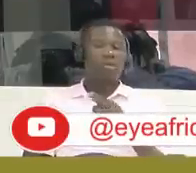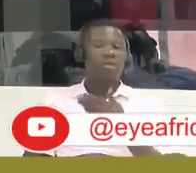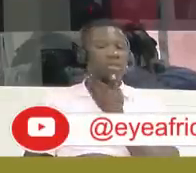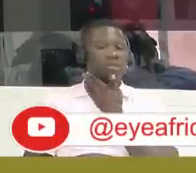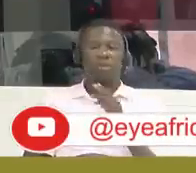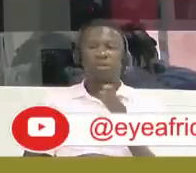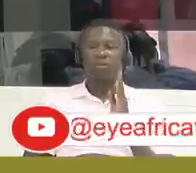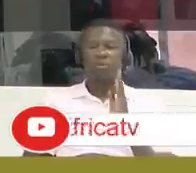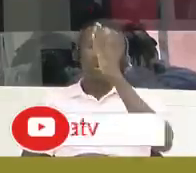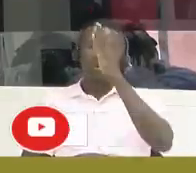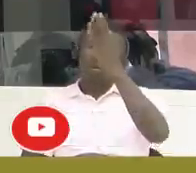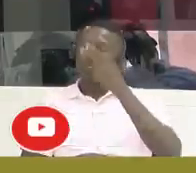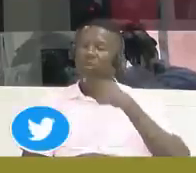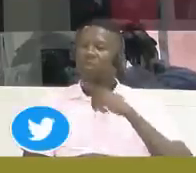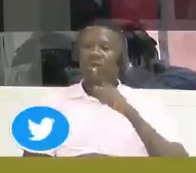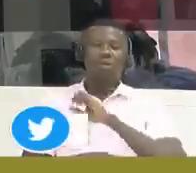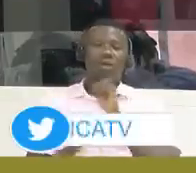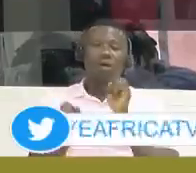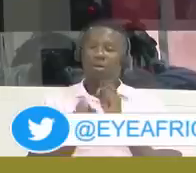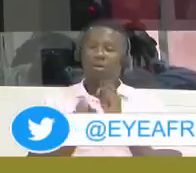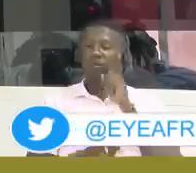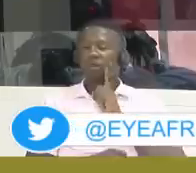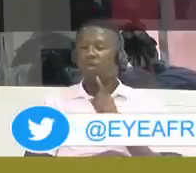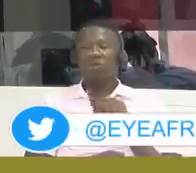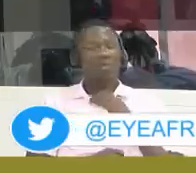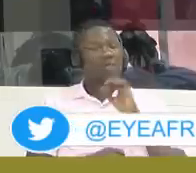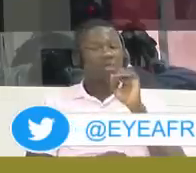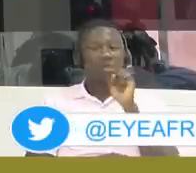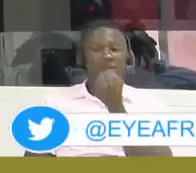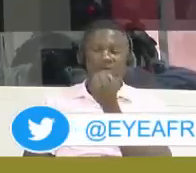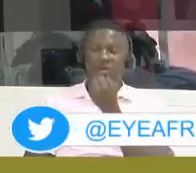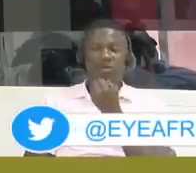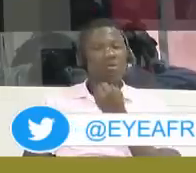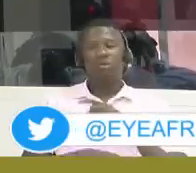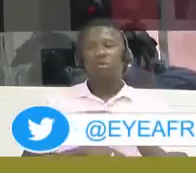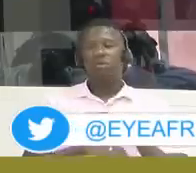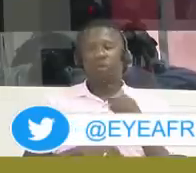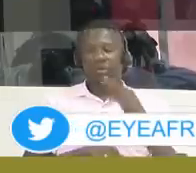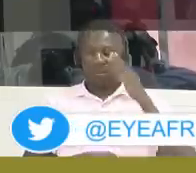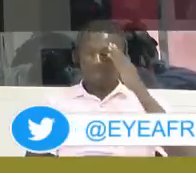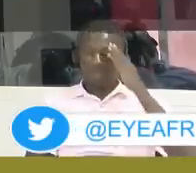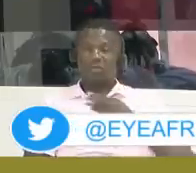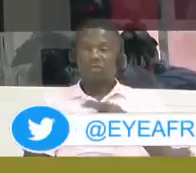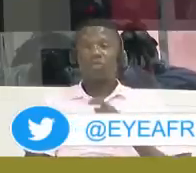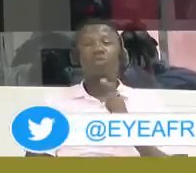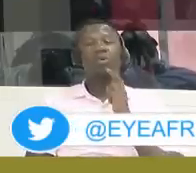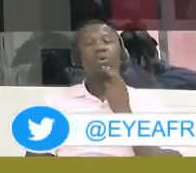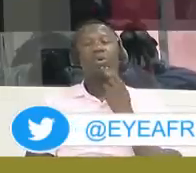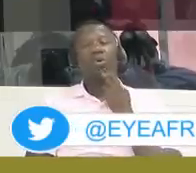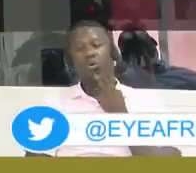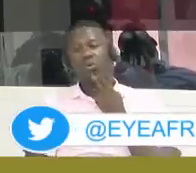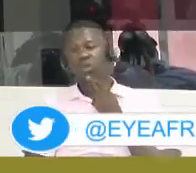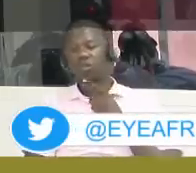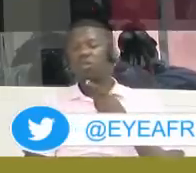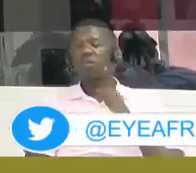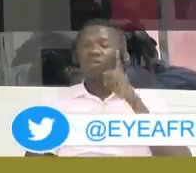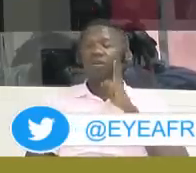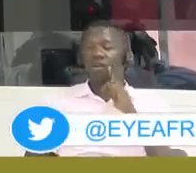was a very difficult moment, but thanks to his uncles, his father's brothers, that